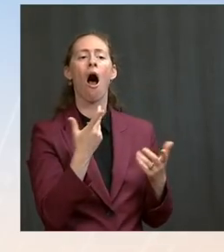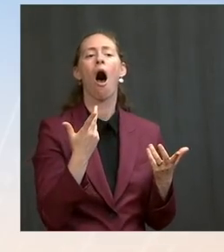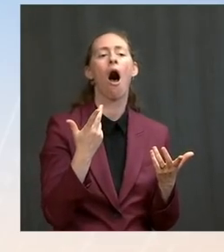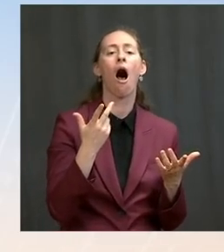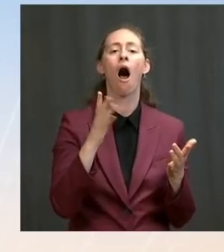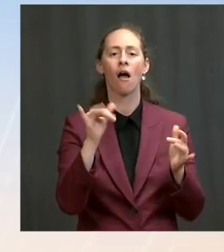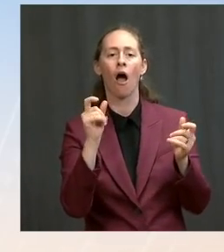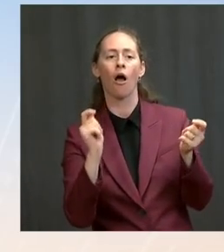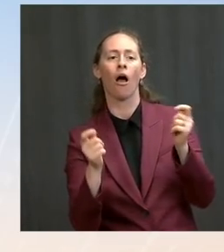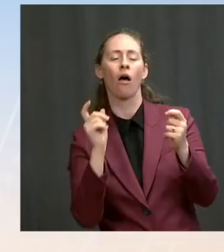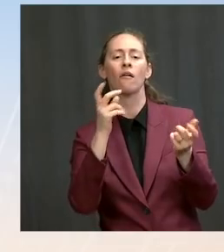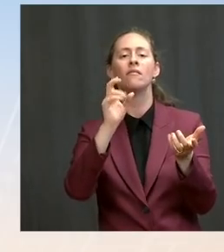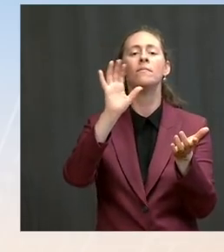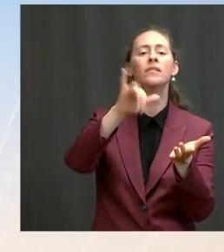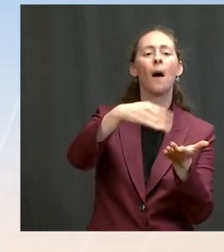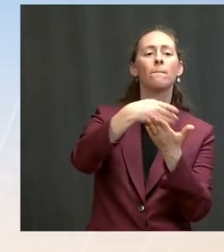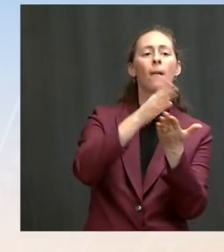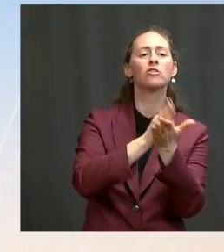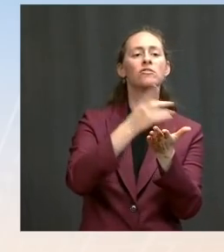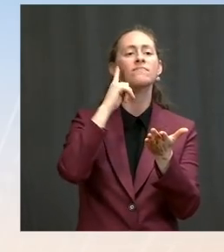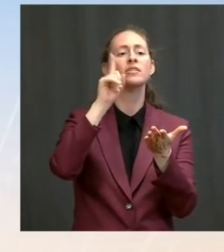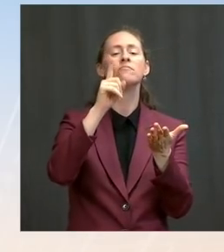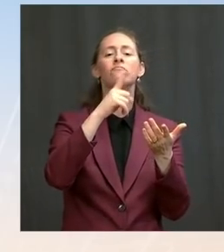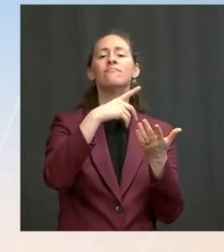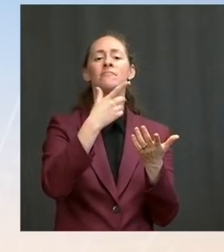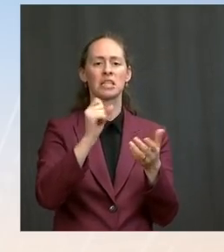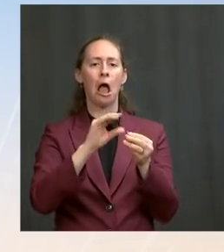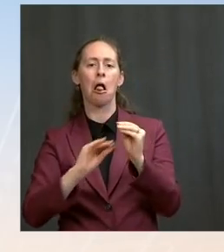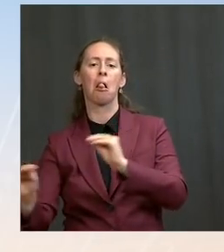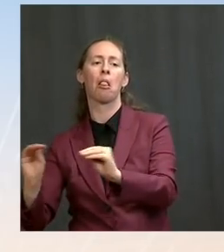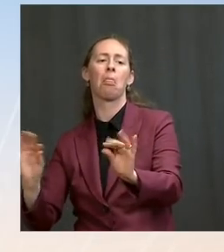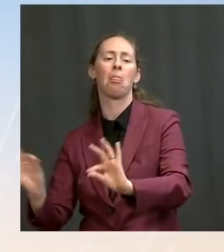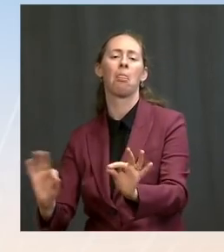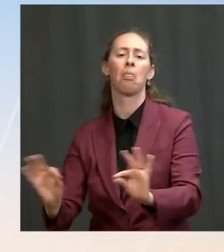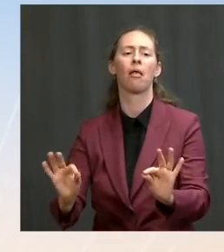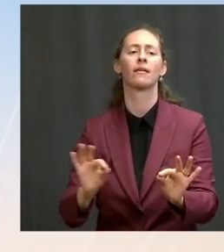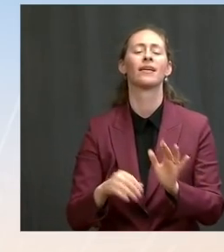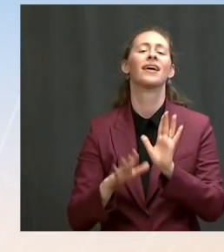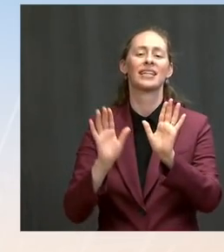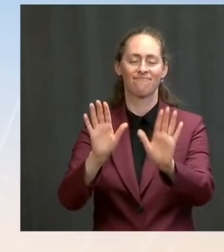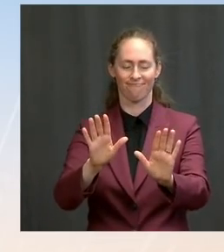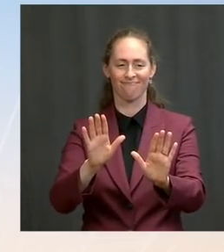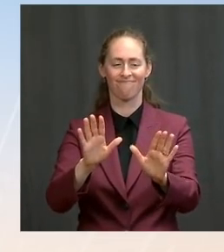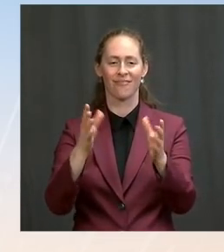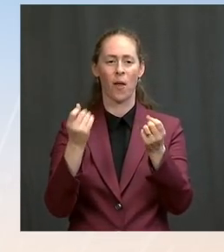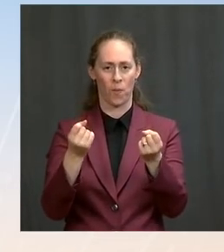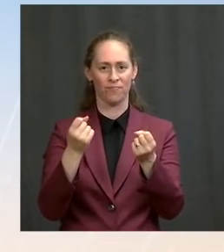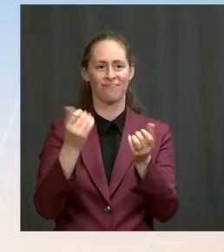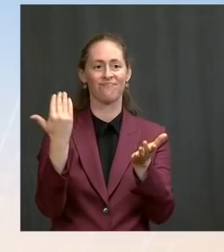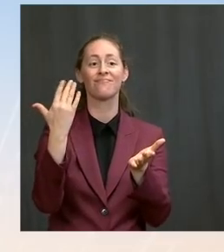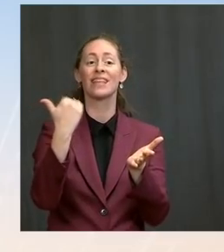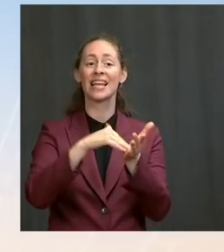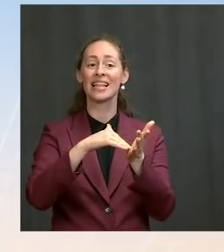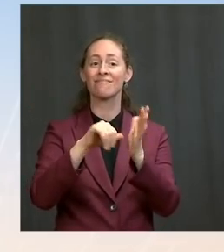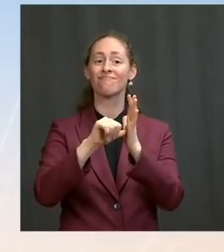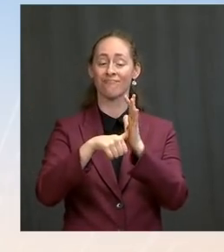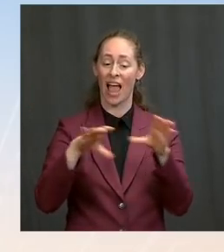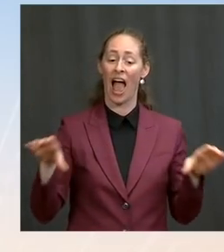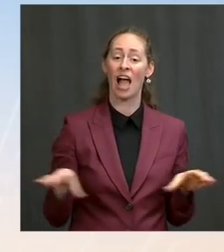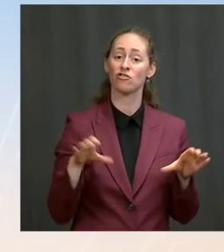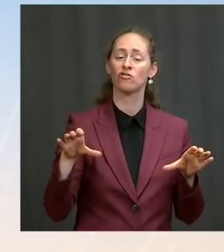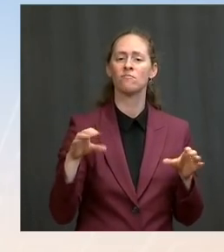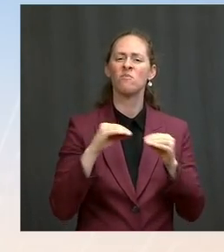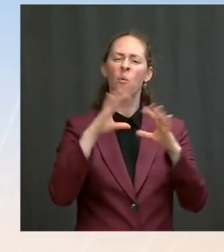where is we're going to vote against this because they want to defund the police? Again, I think actions speak louder than words, Peter. So if you